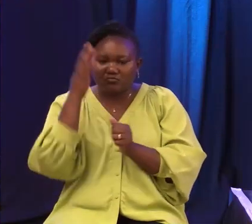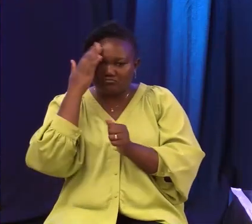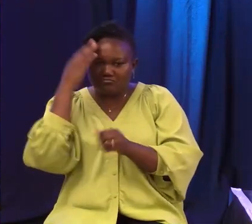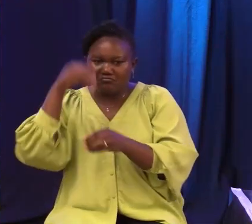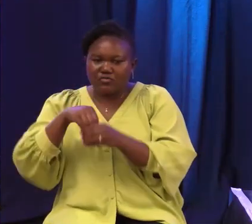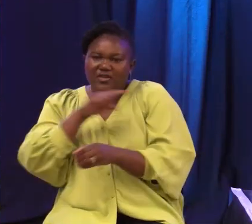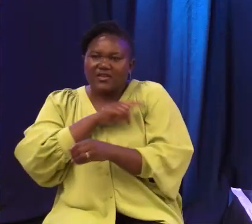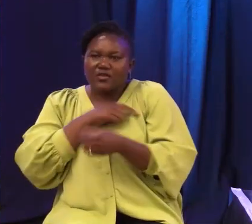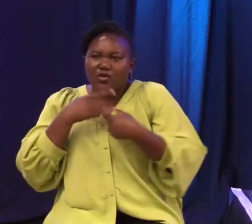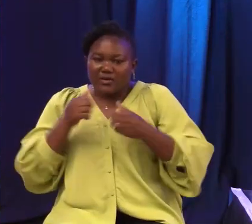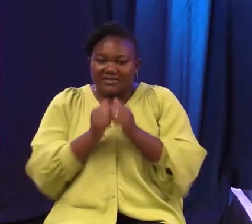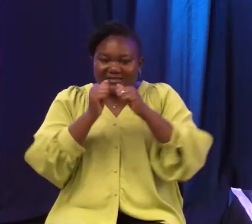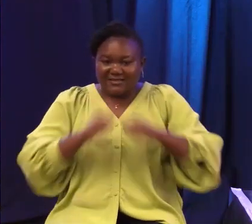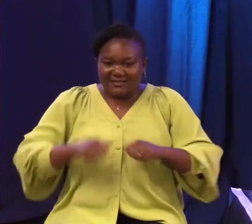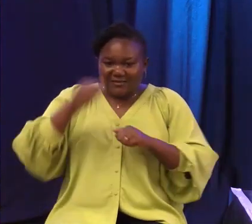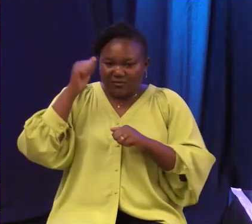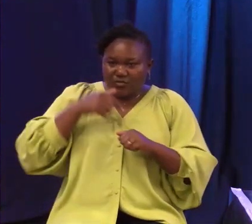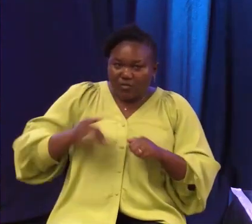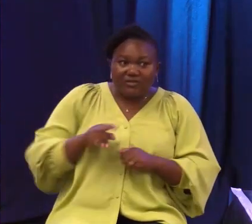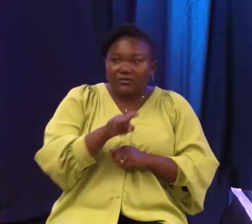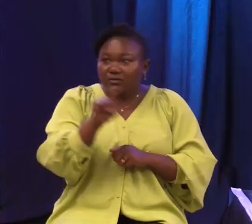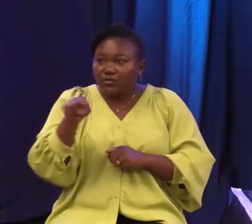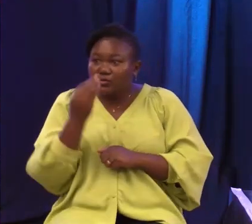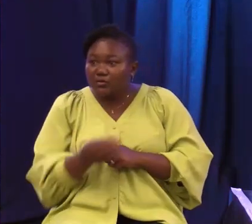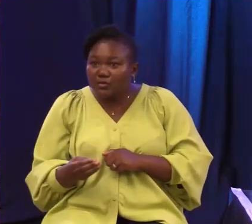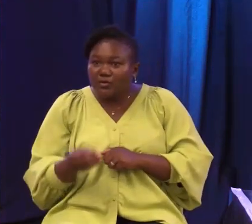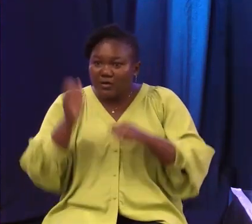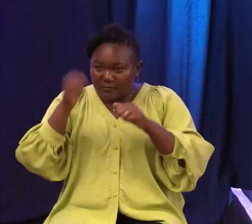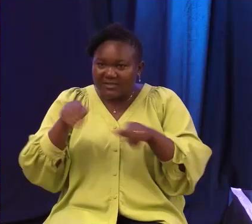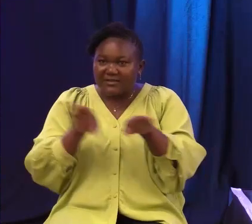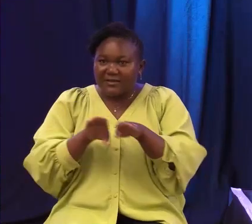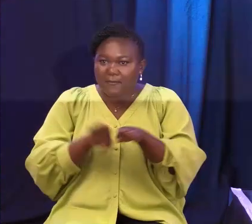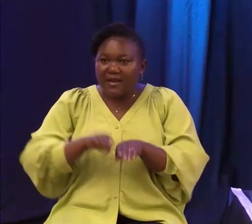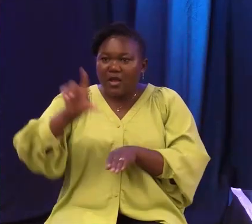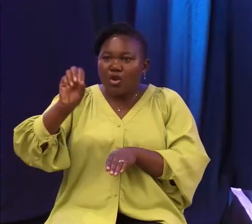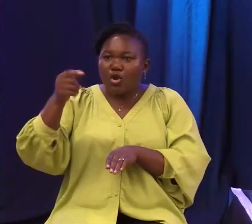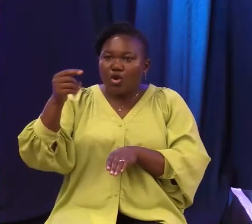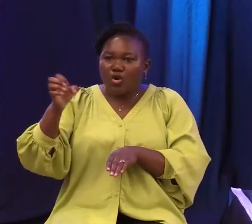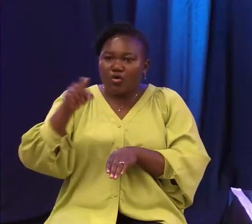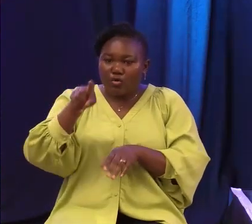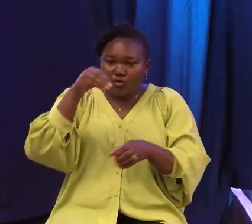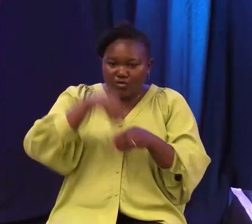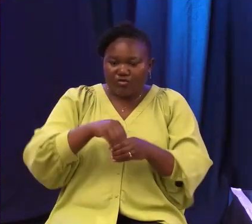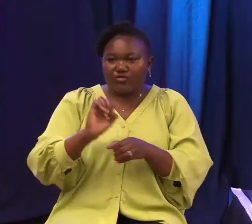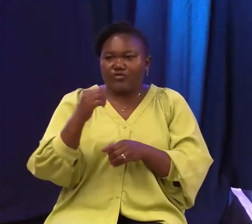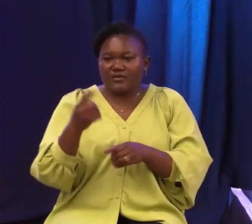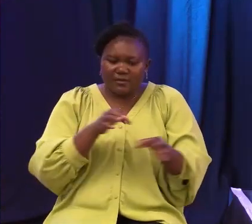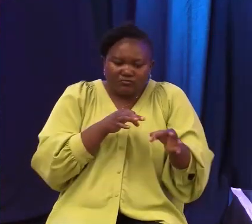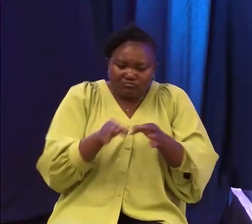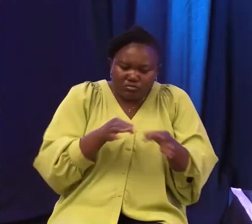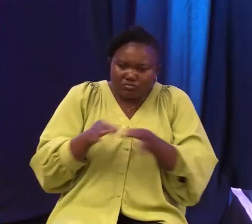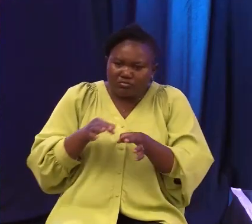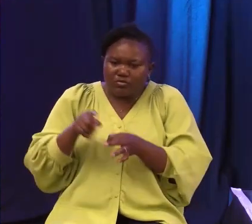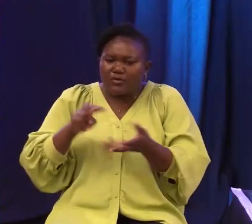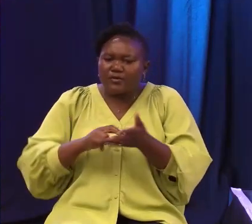that's why we decided to have you guys design the logo yourself, so that you can also explain to us what